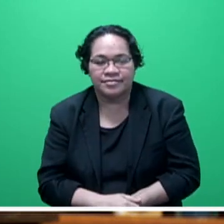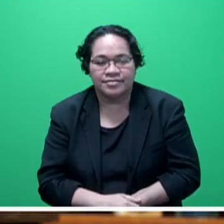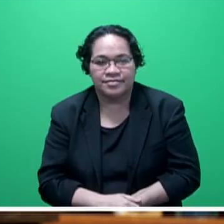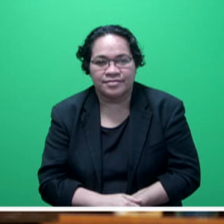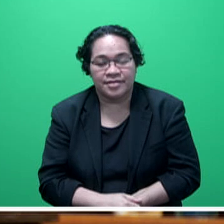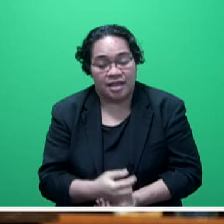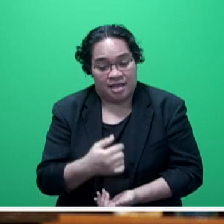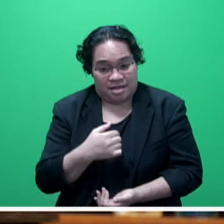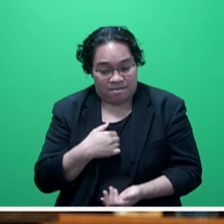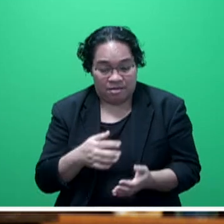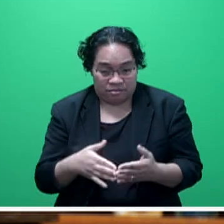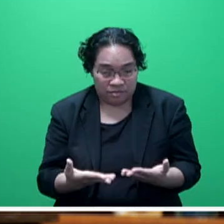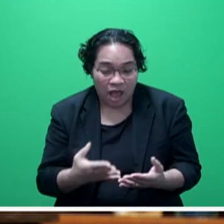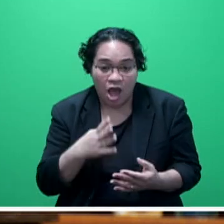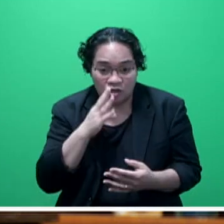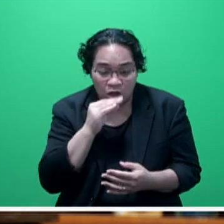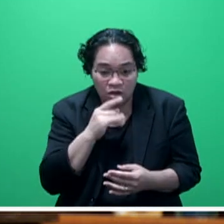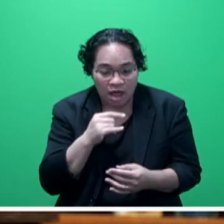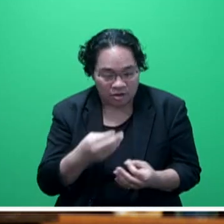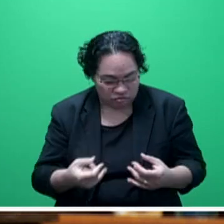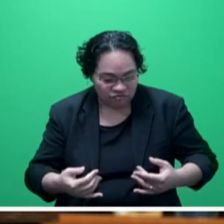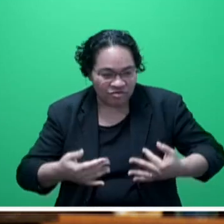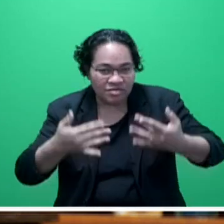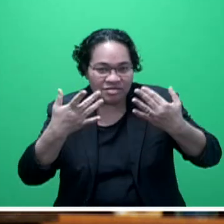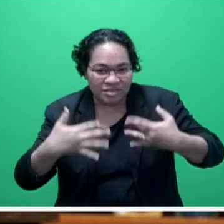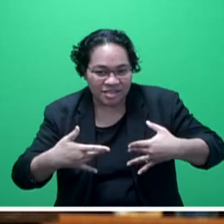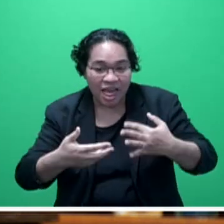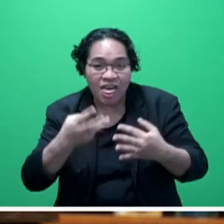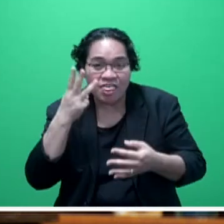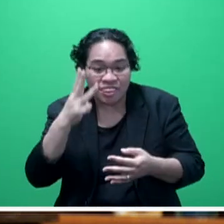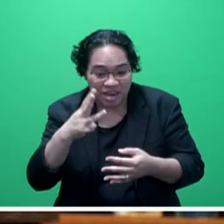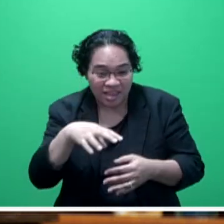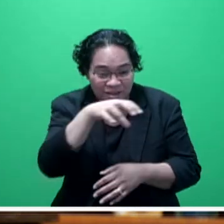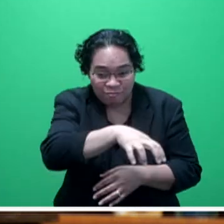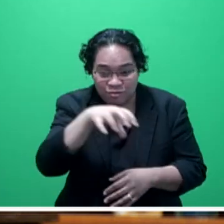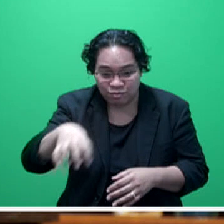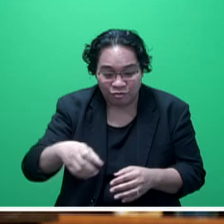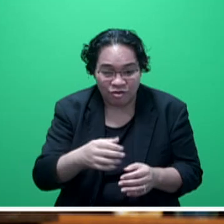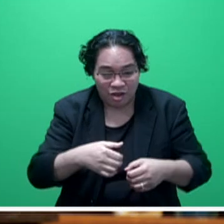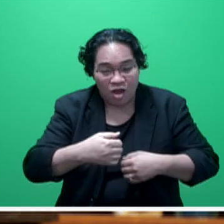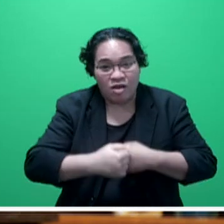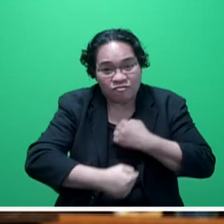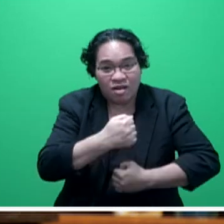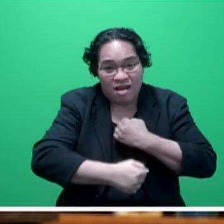As I speak, the figures of today, the 3 mills have crushed